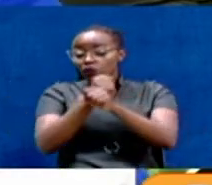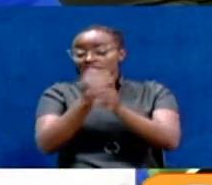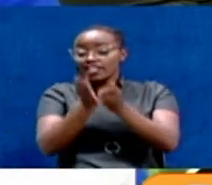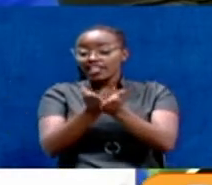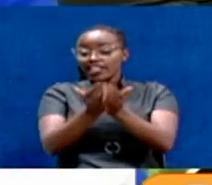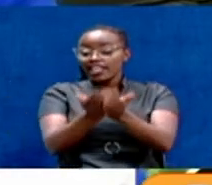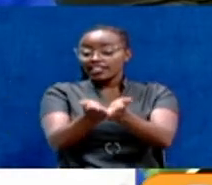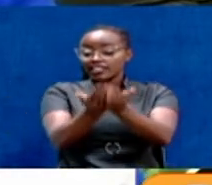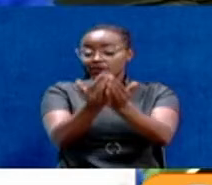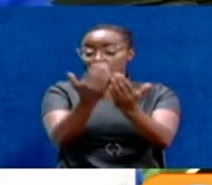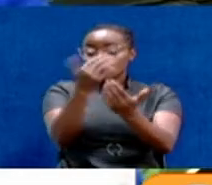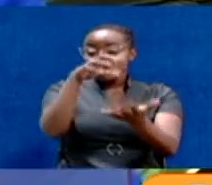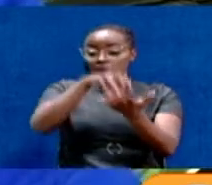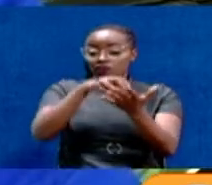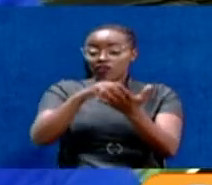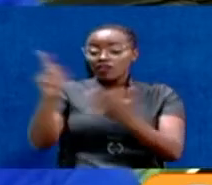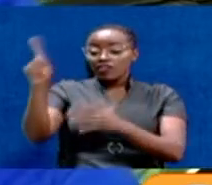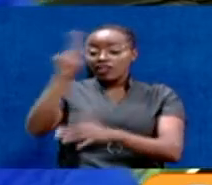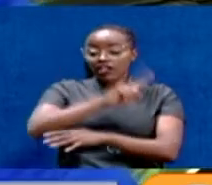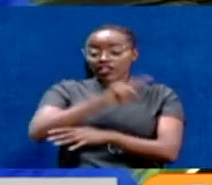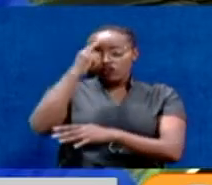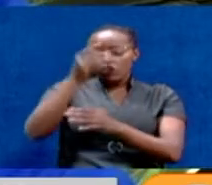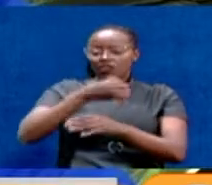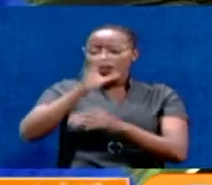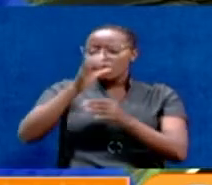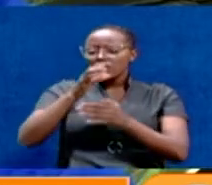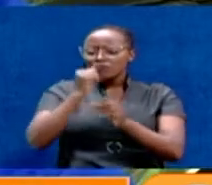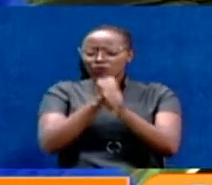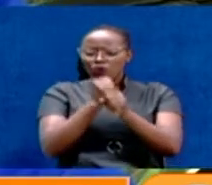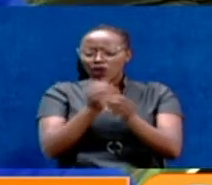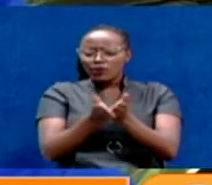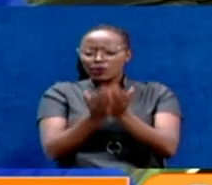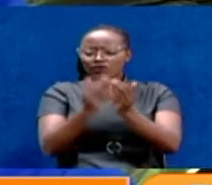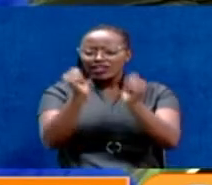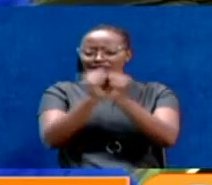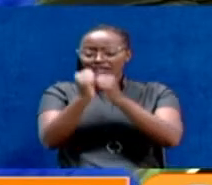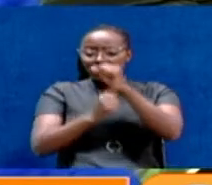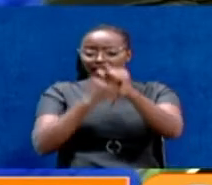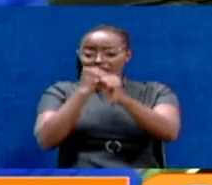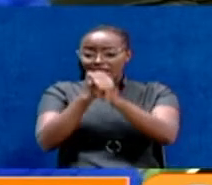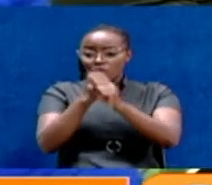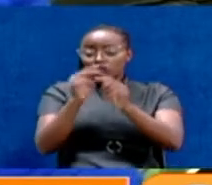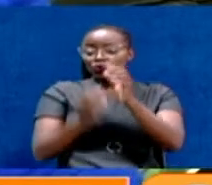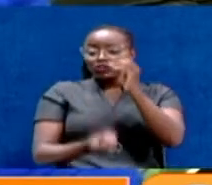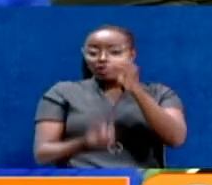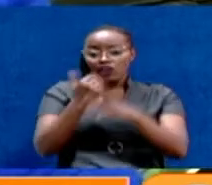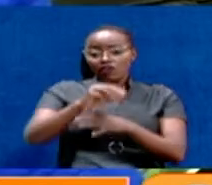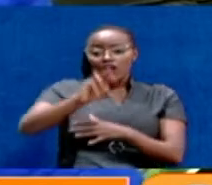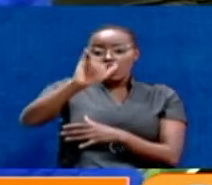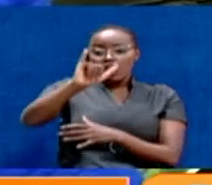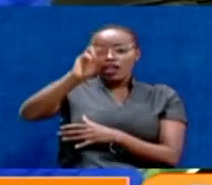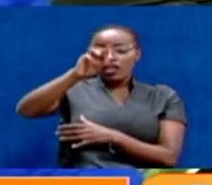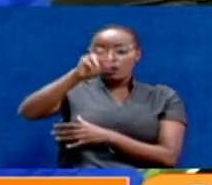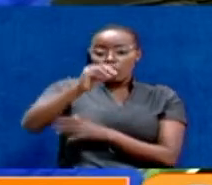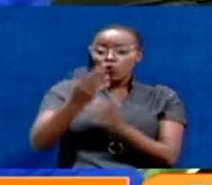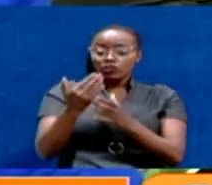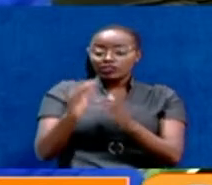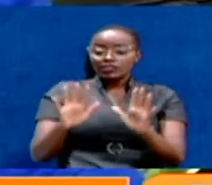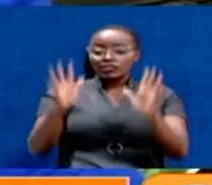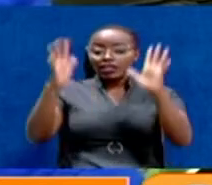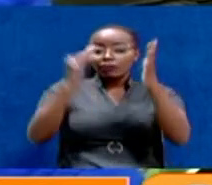all, to put it in context, the Day of the Seafarer is in its 10th year since it was set up by the IMO. It's marked by